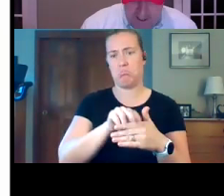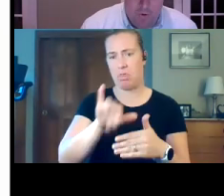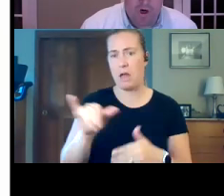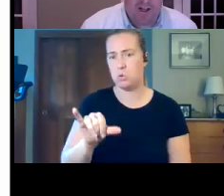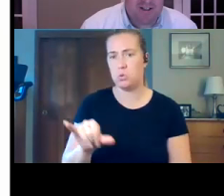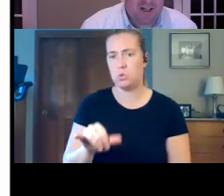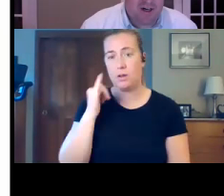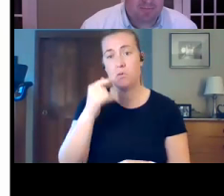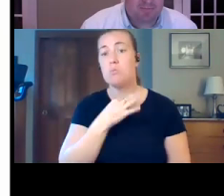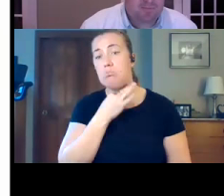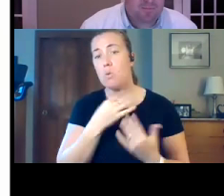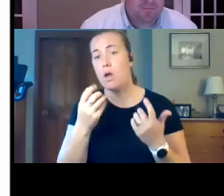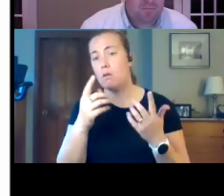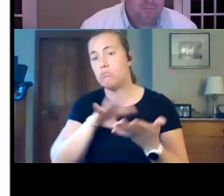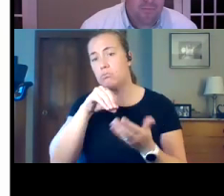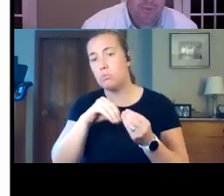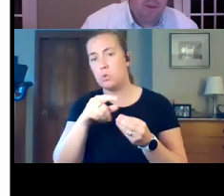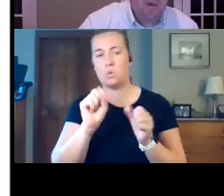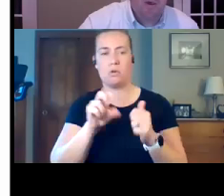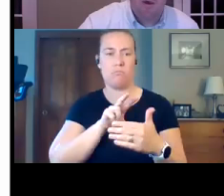advancing work in this area.